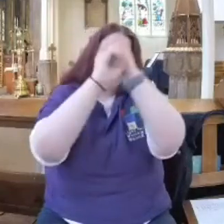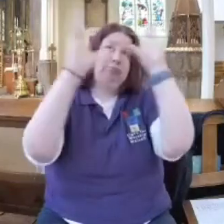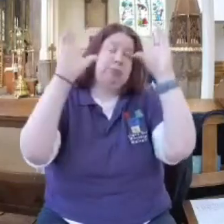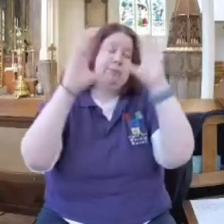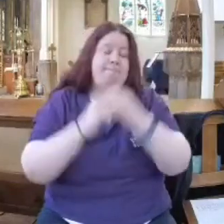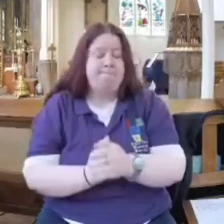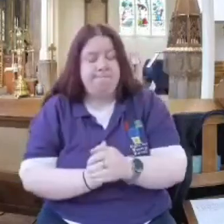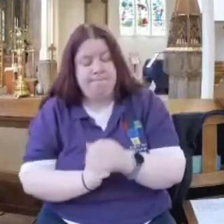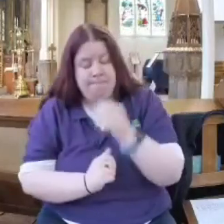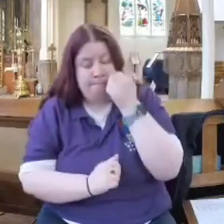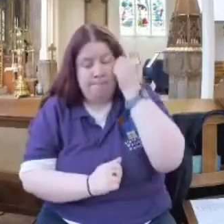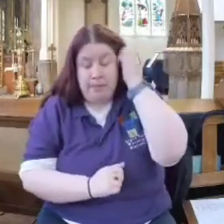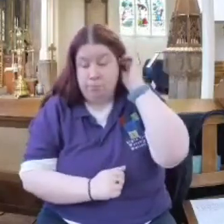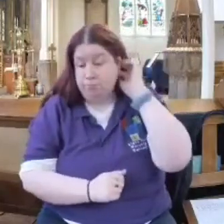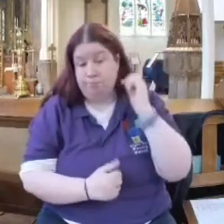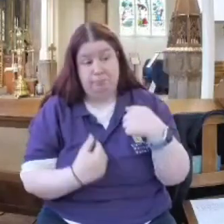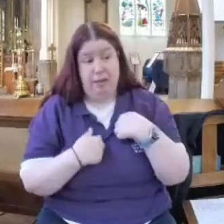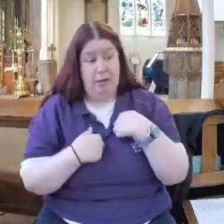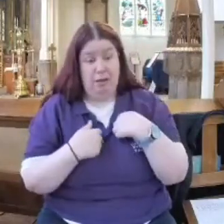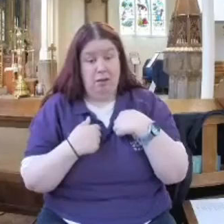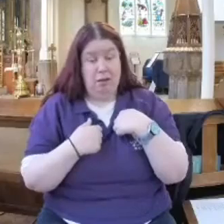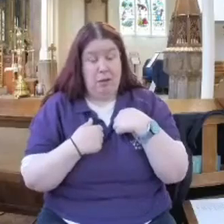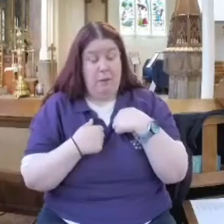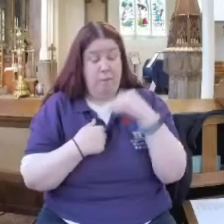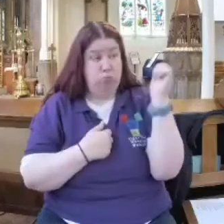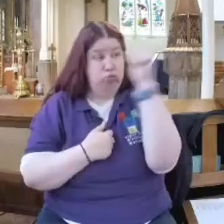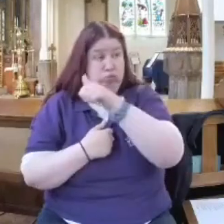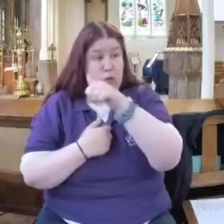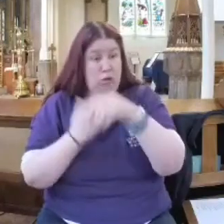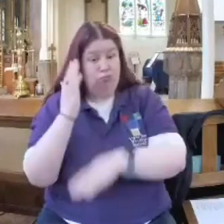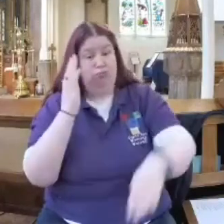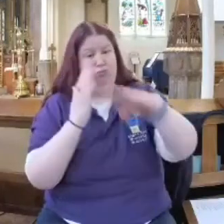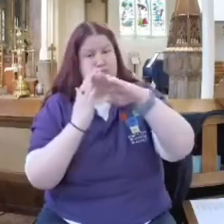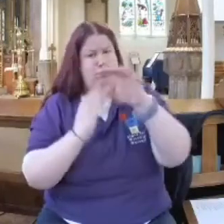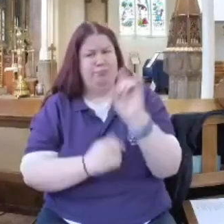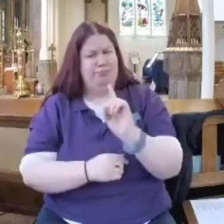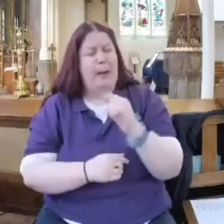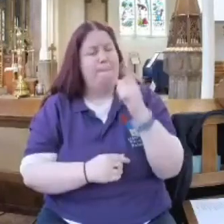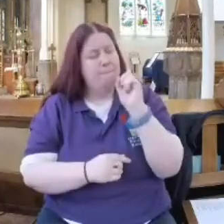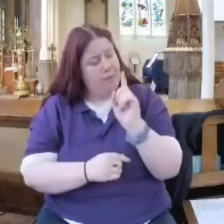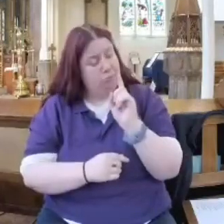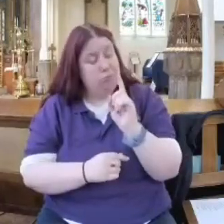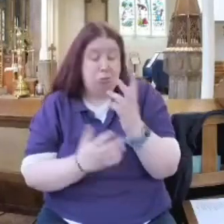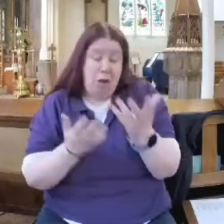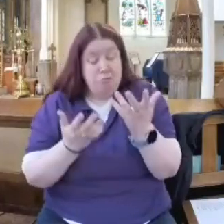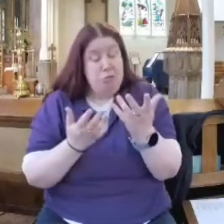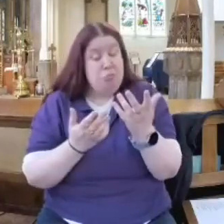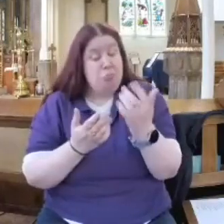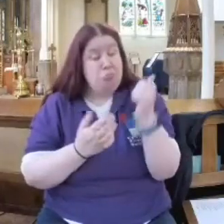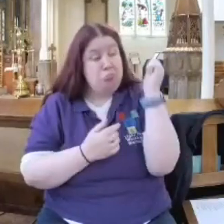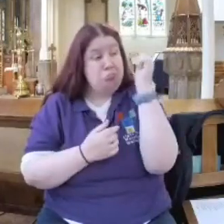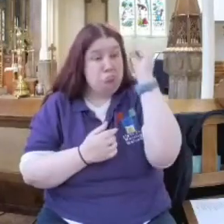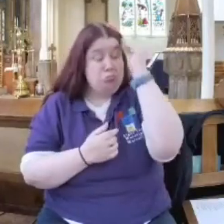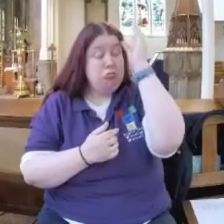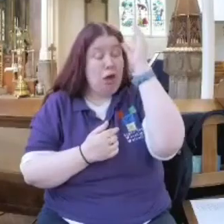Now, personally, I am far from the top of the intellectual tree, but I do have some modest credentials in this area. I can think